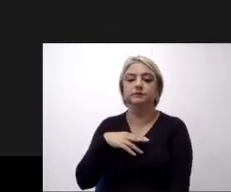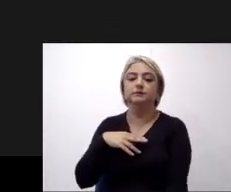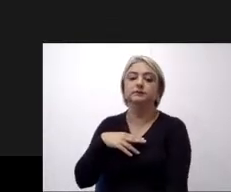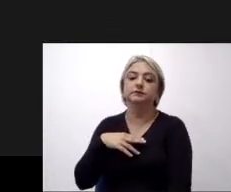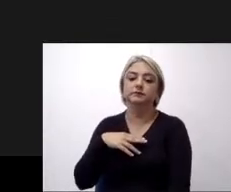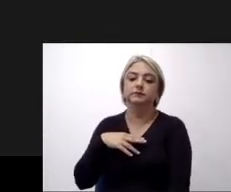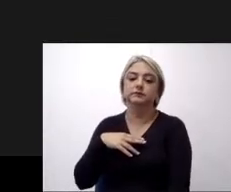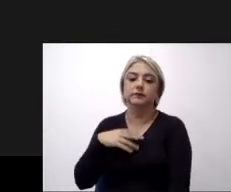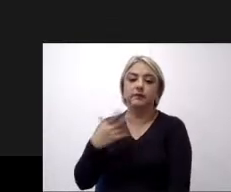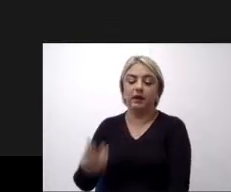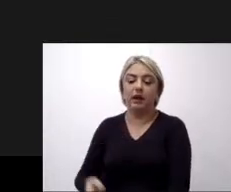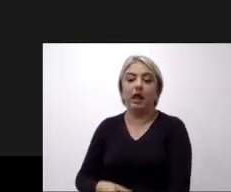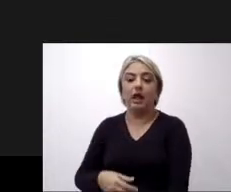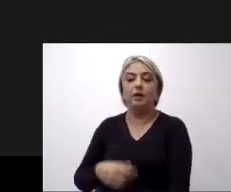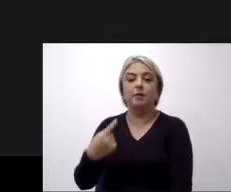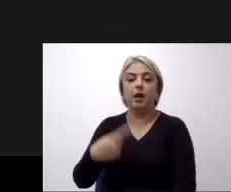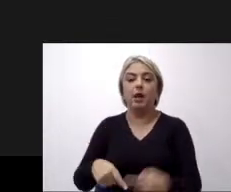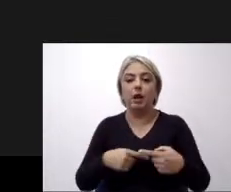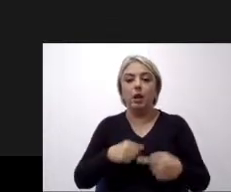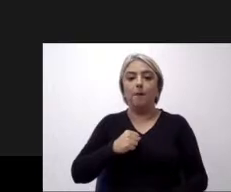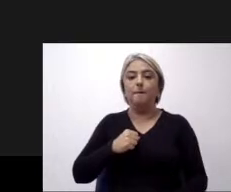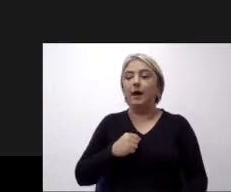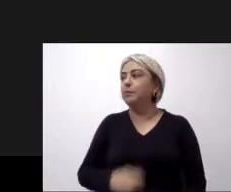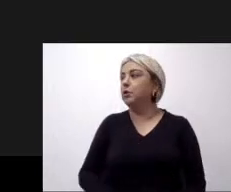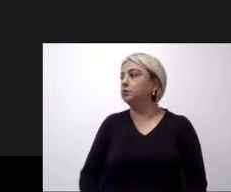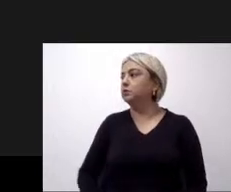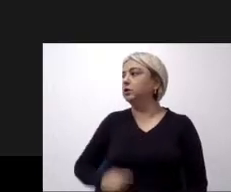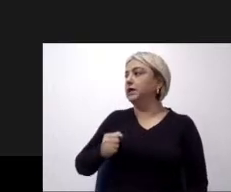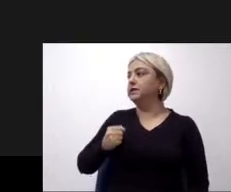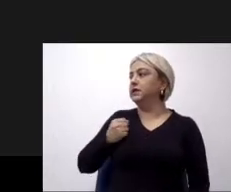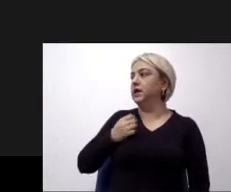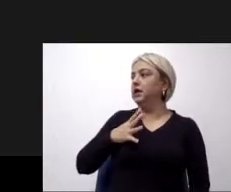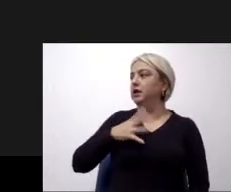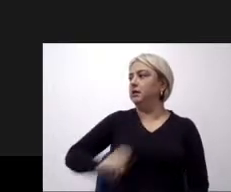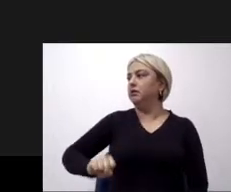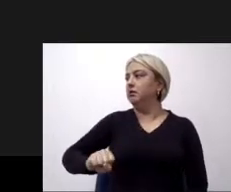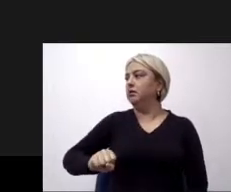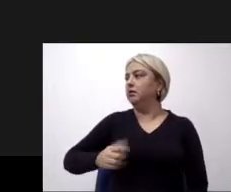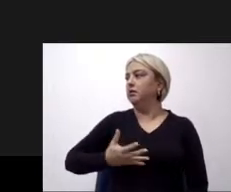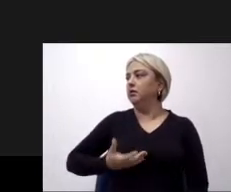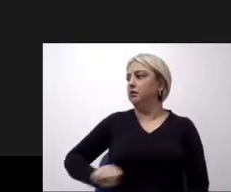in the former Soviet Union have evolved. They